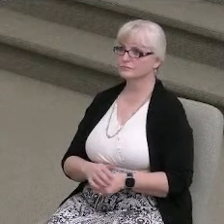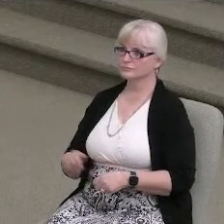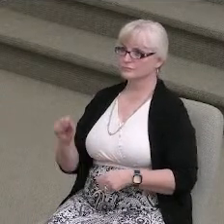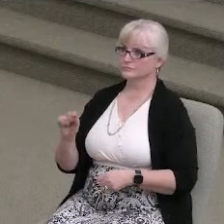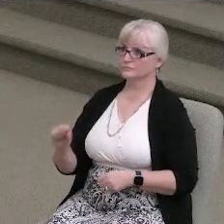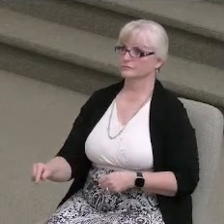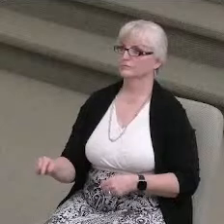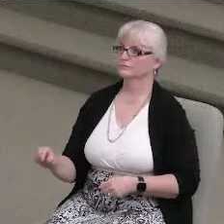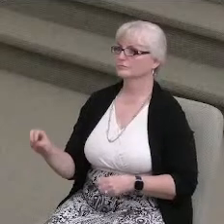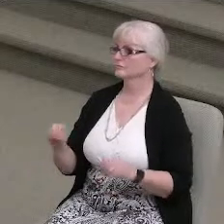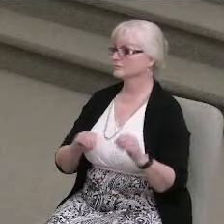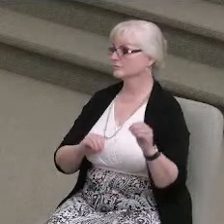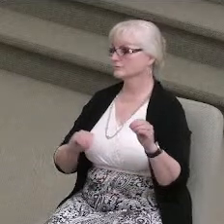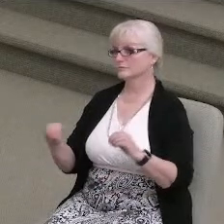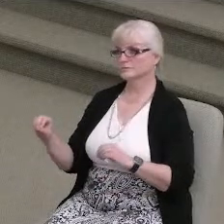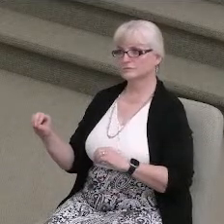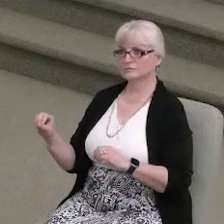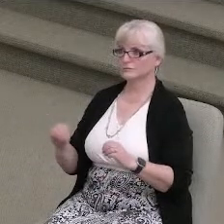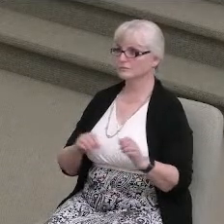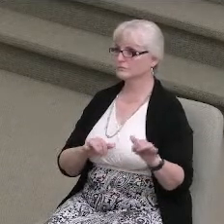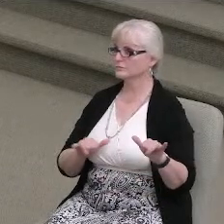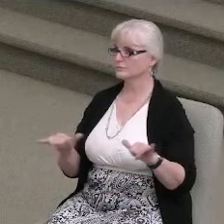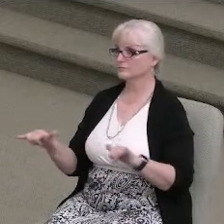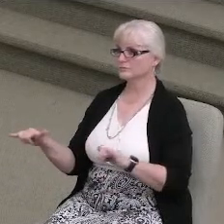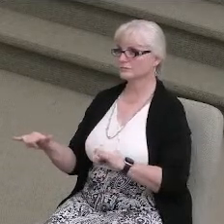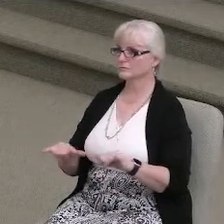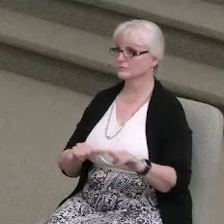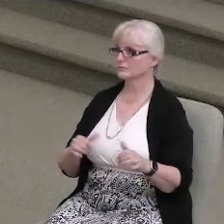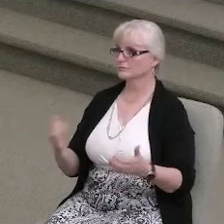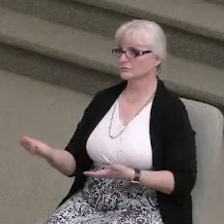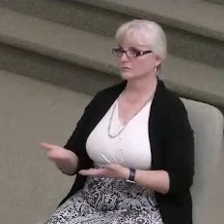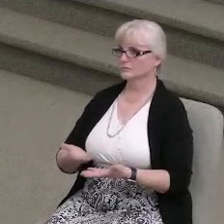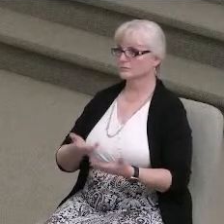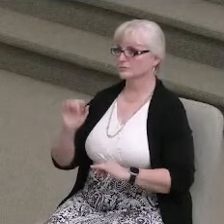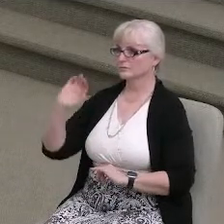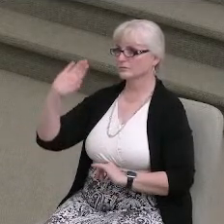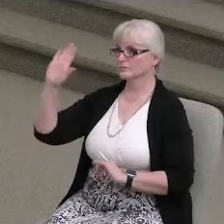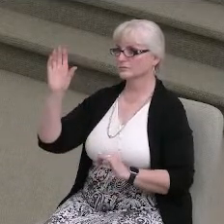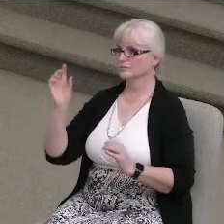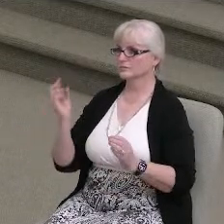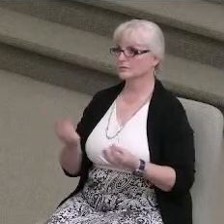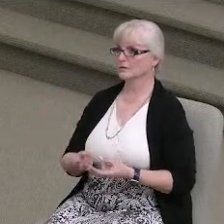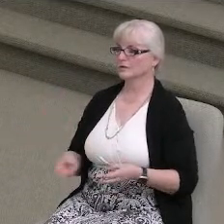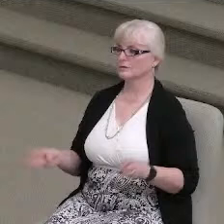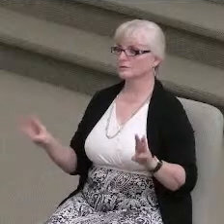earth, there's no way to measure what your